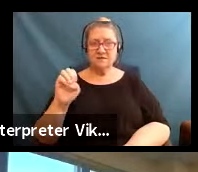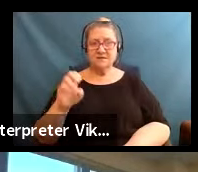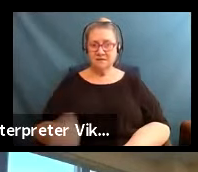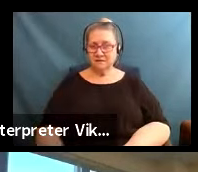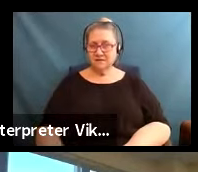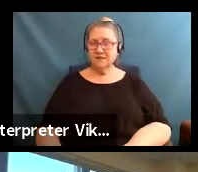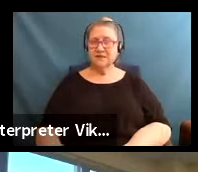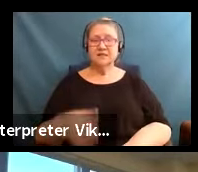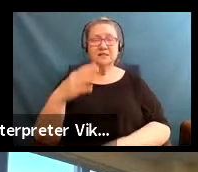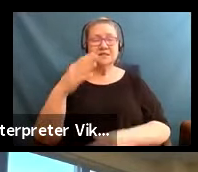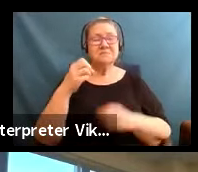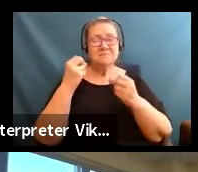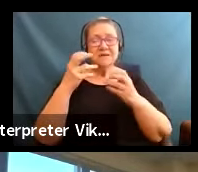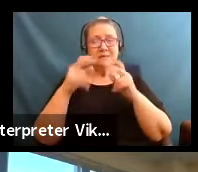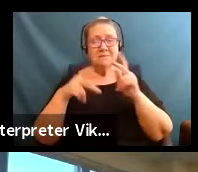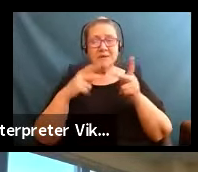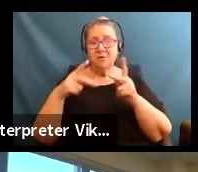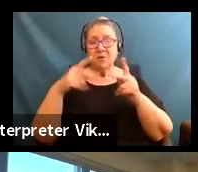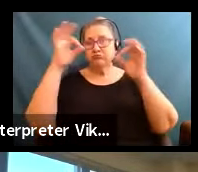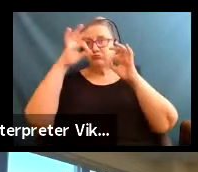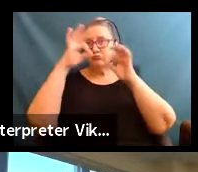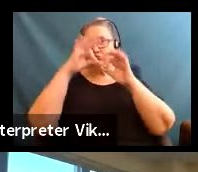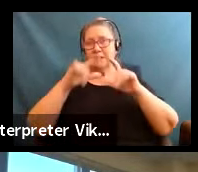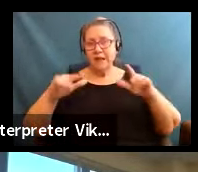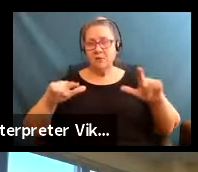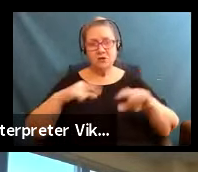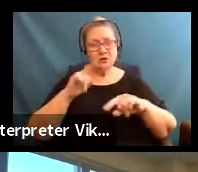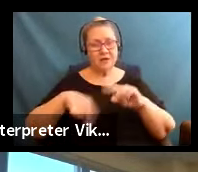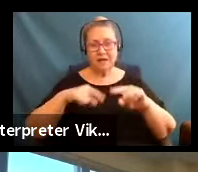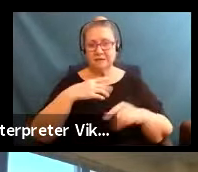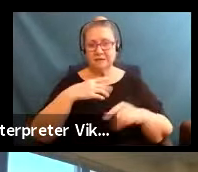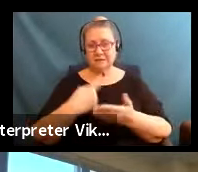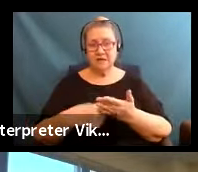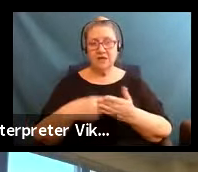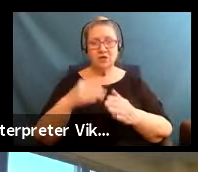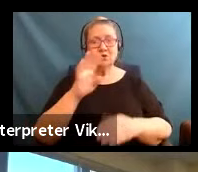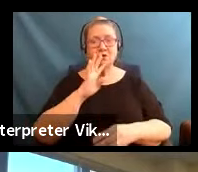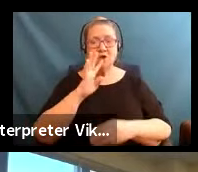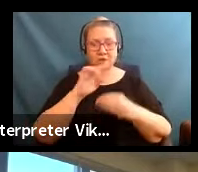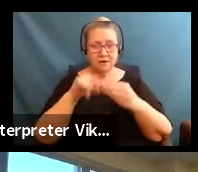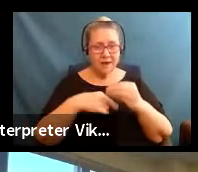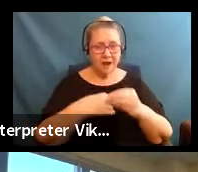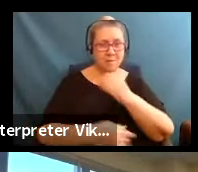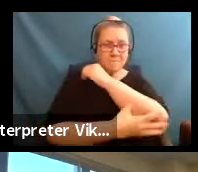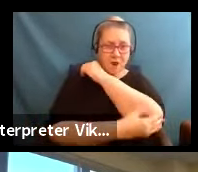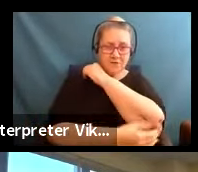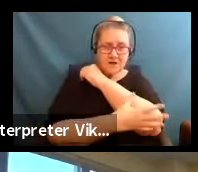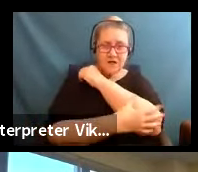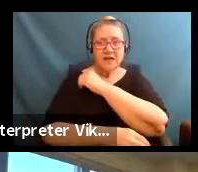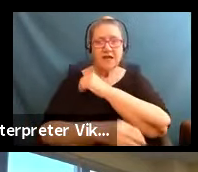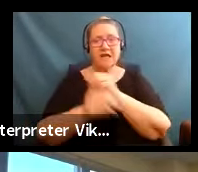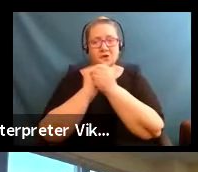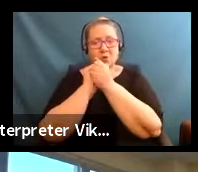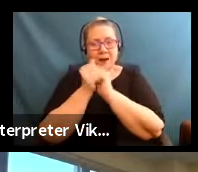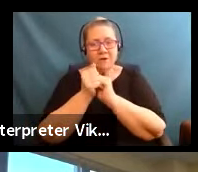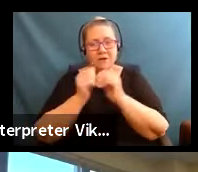there. You're talking about poverty, you're talking about crowded housing, talking about crowded transportation. These folks go to